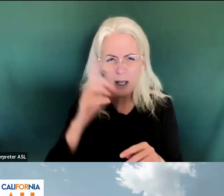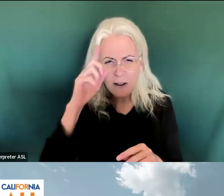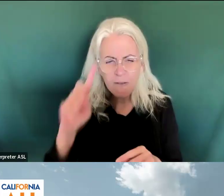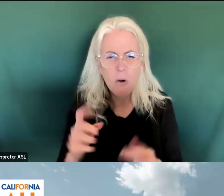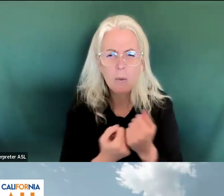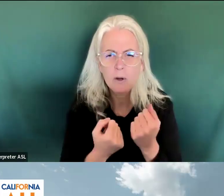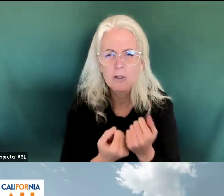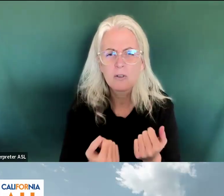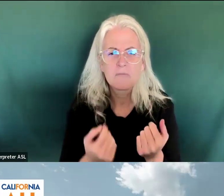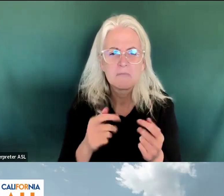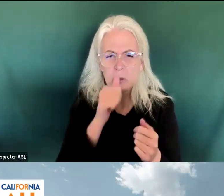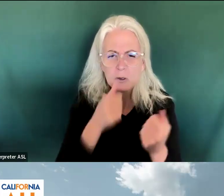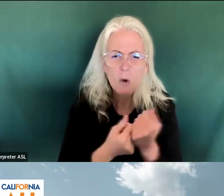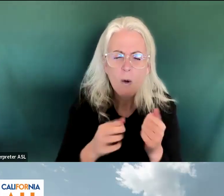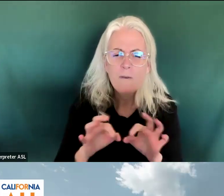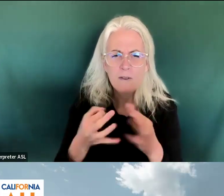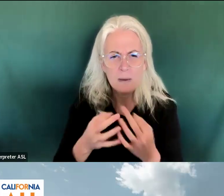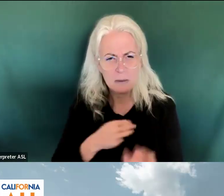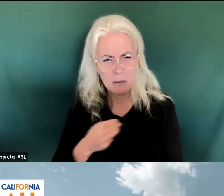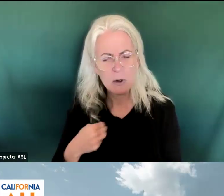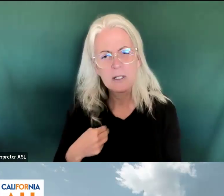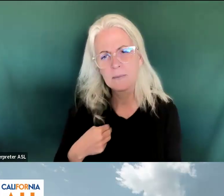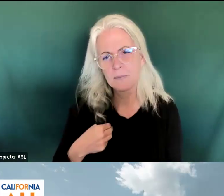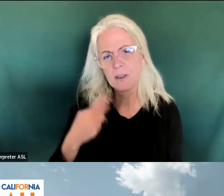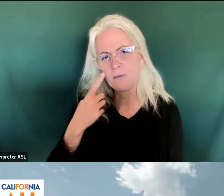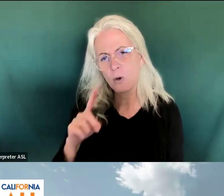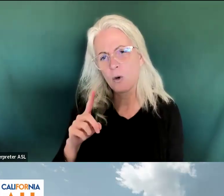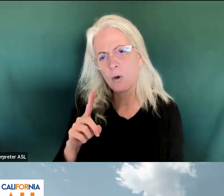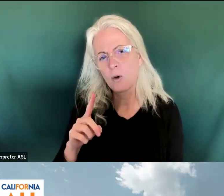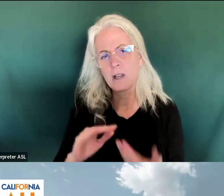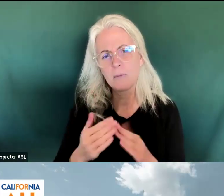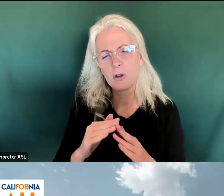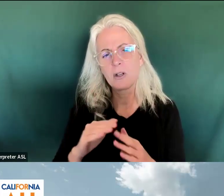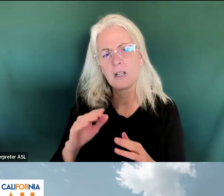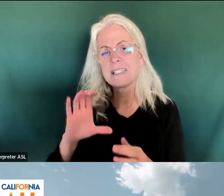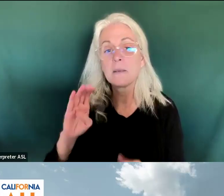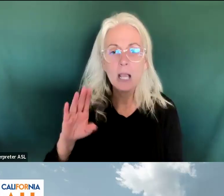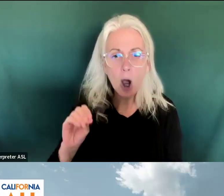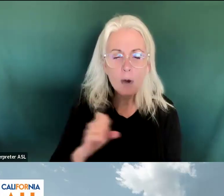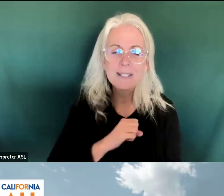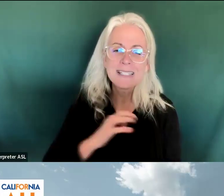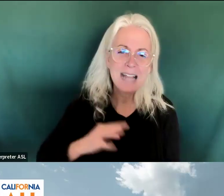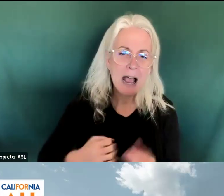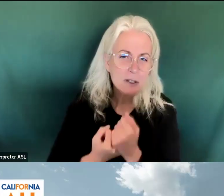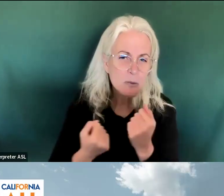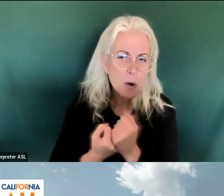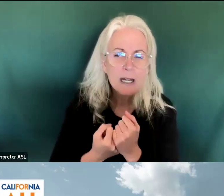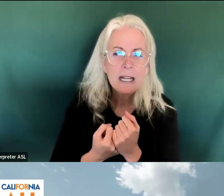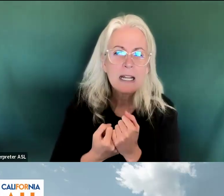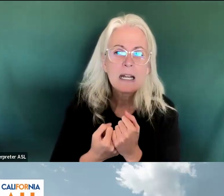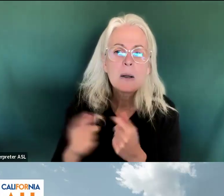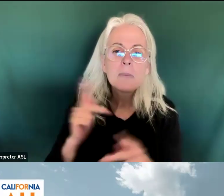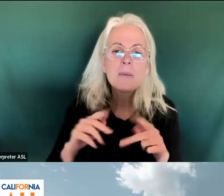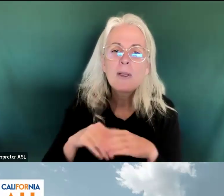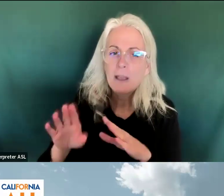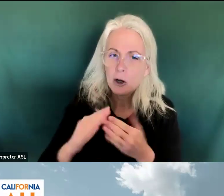personal supports or supports for family members, for community-based organization staff supporting people in